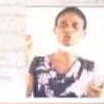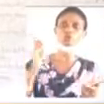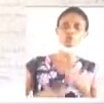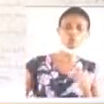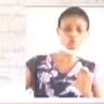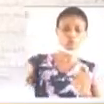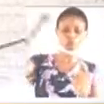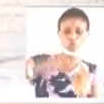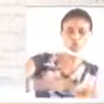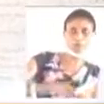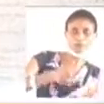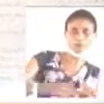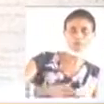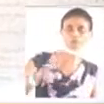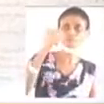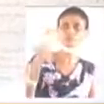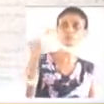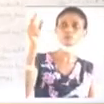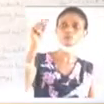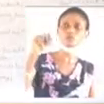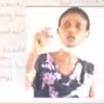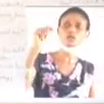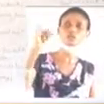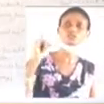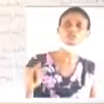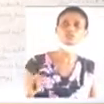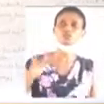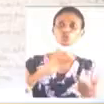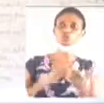challenges we have in our society today.